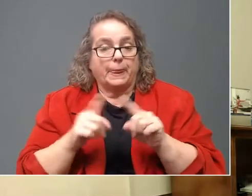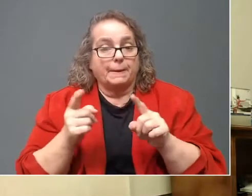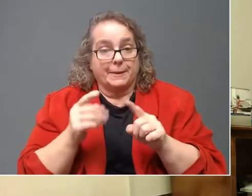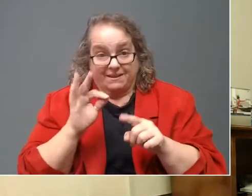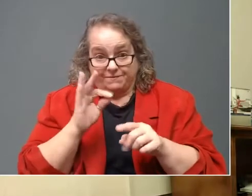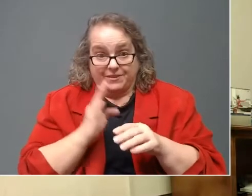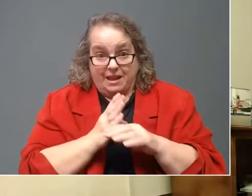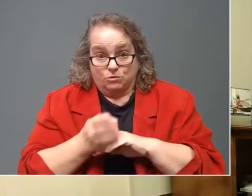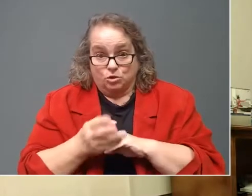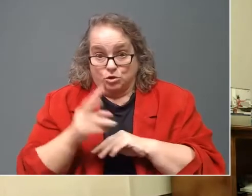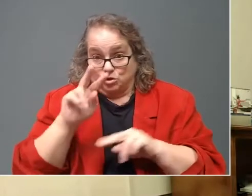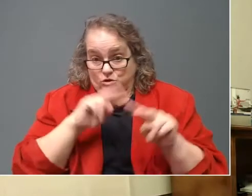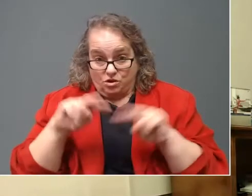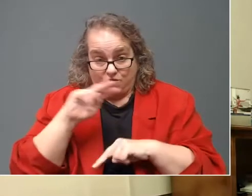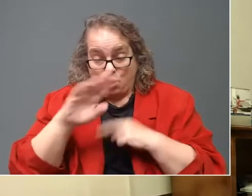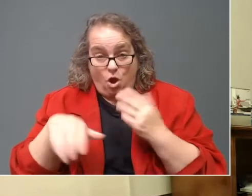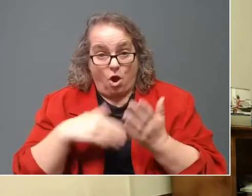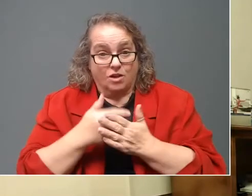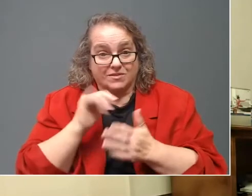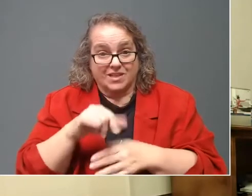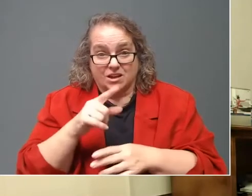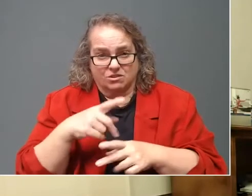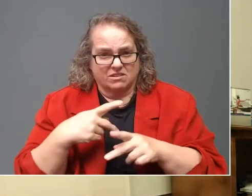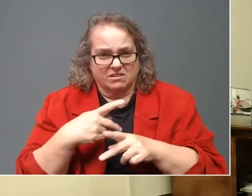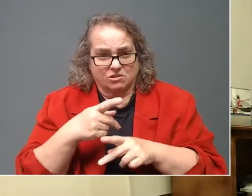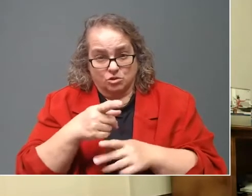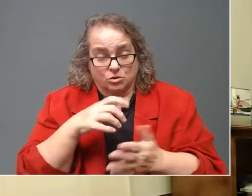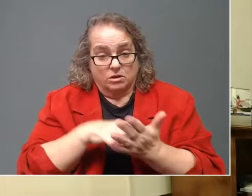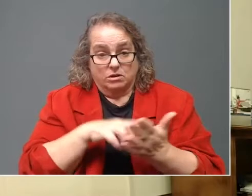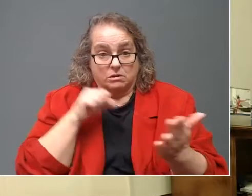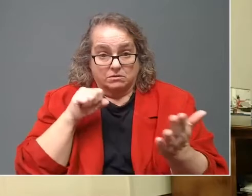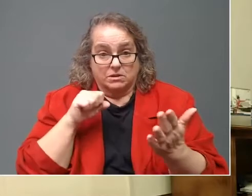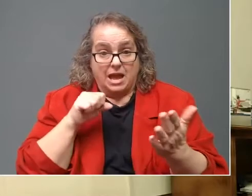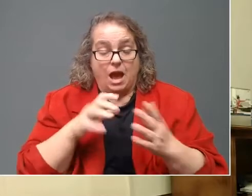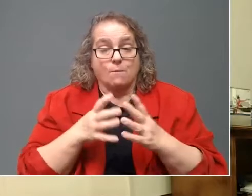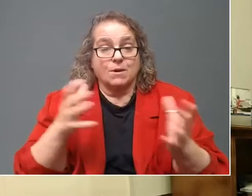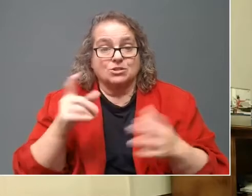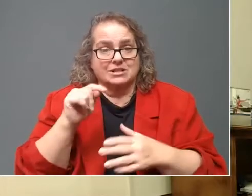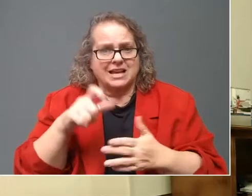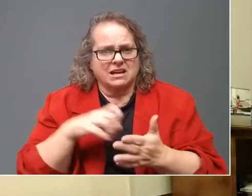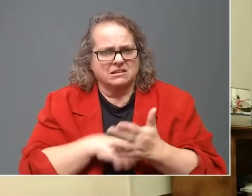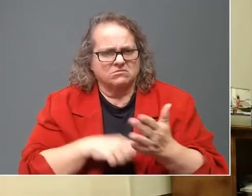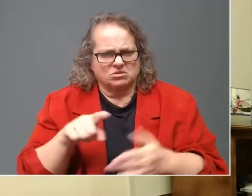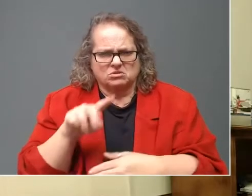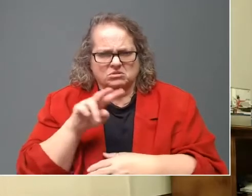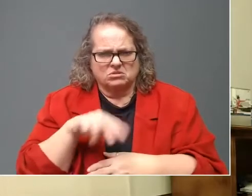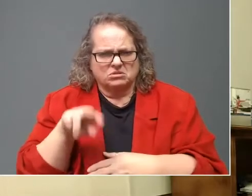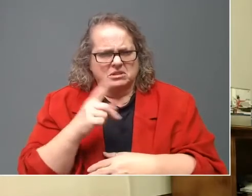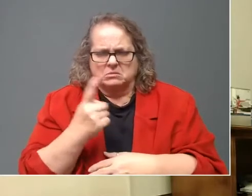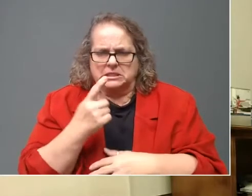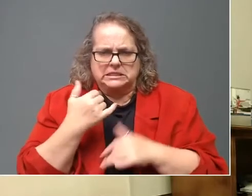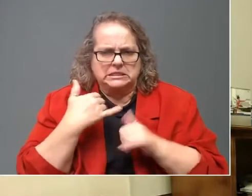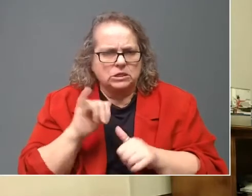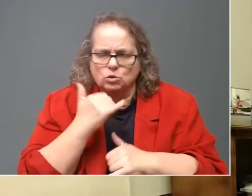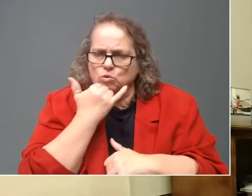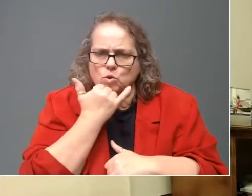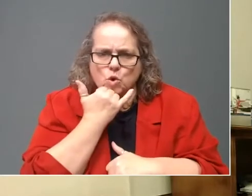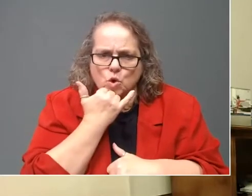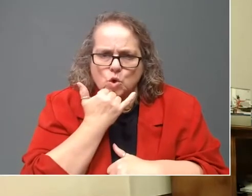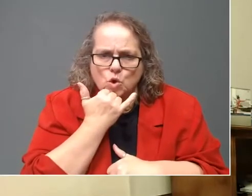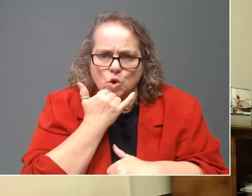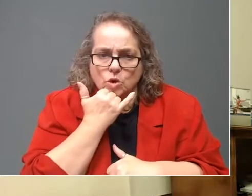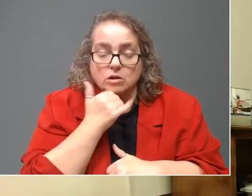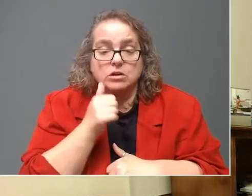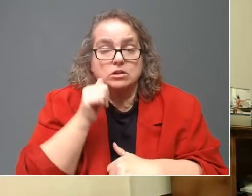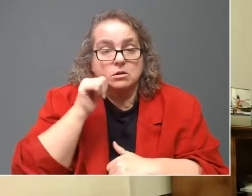of that and you deduct the amount of tax that was taken out, you think something is still wrong, tomorrow there will be an